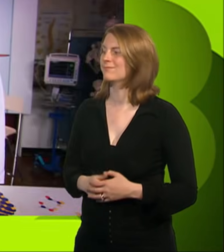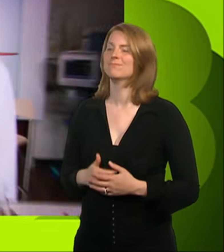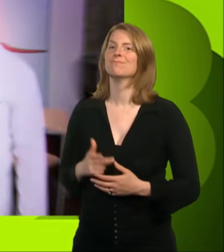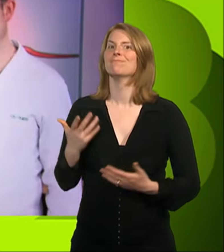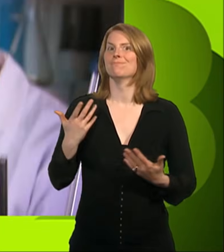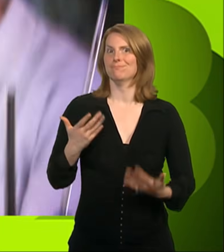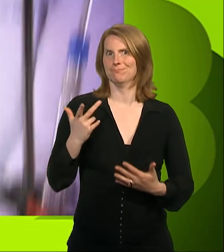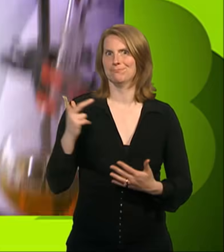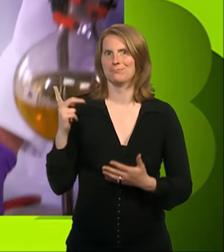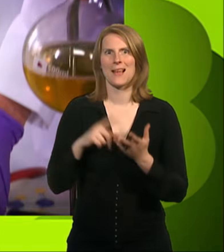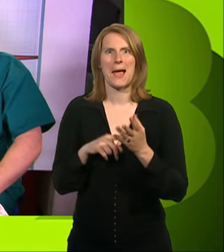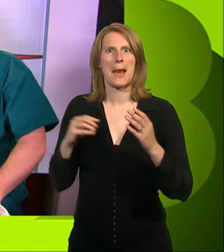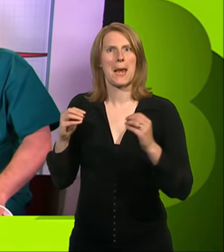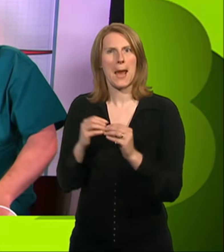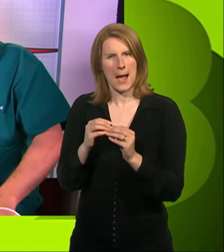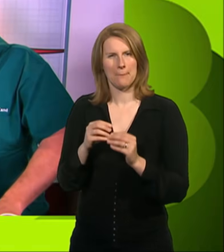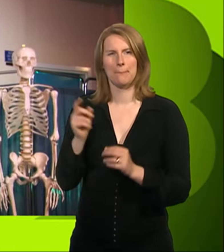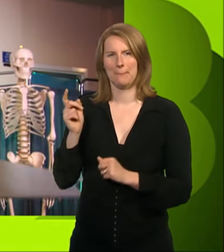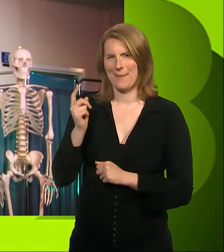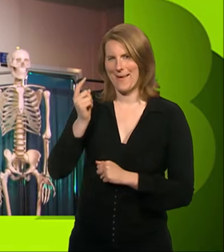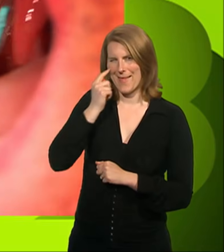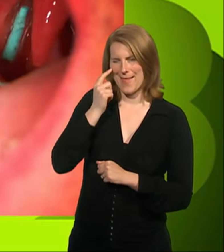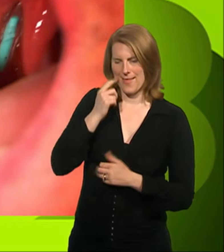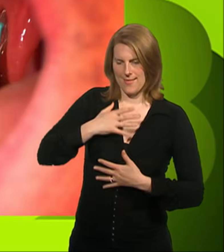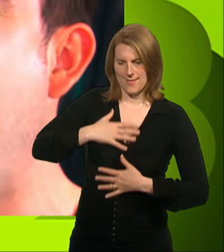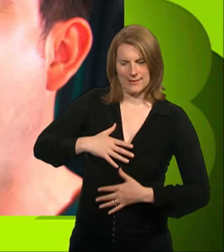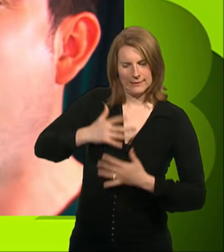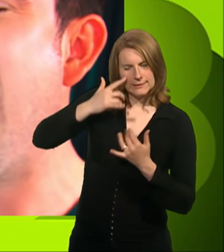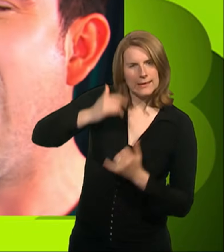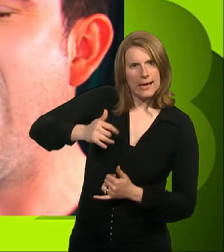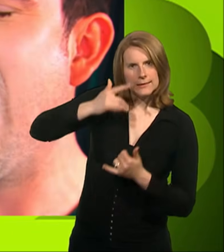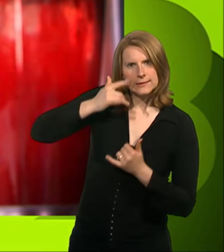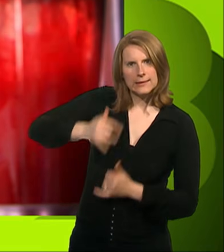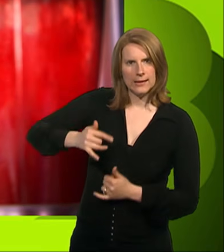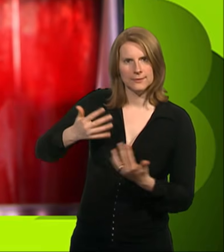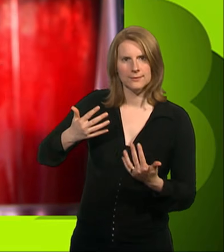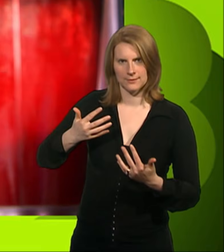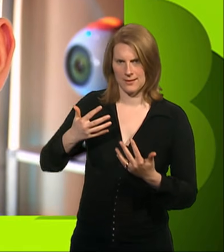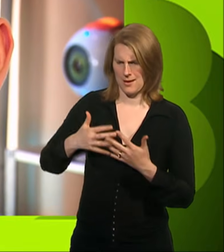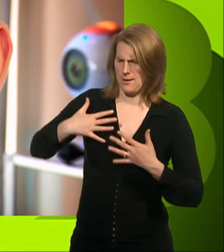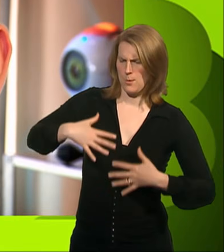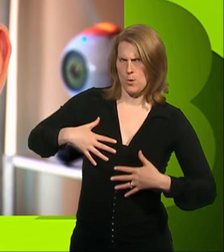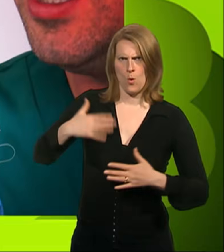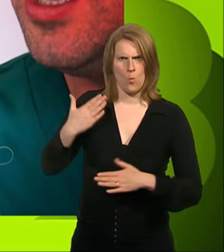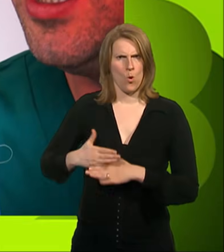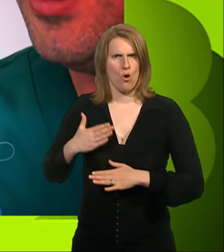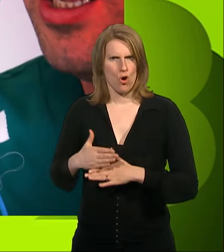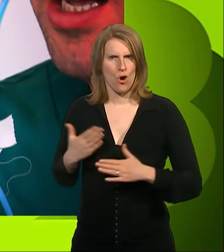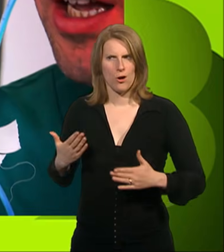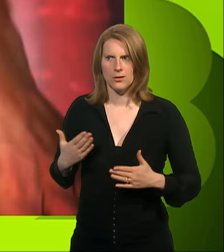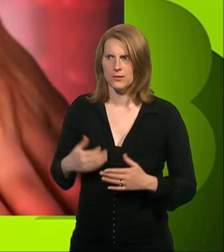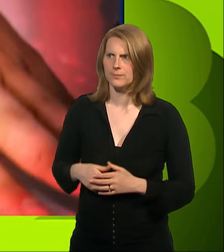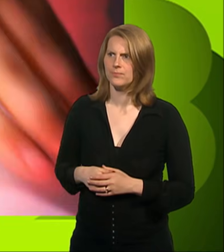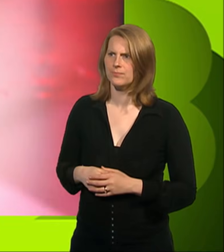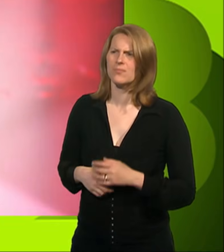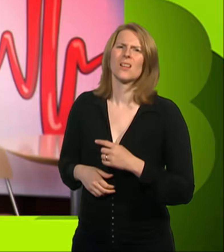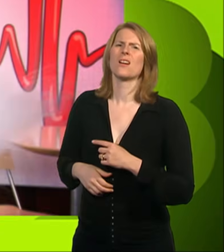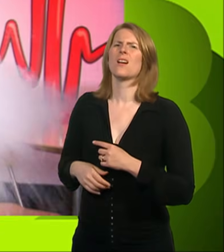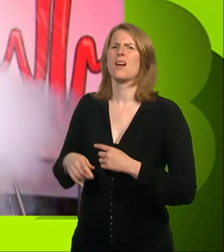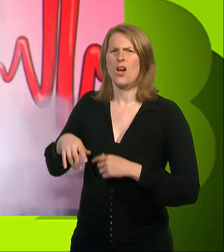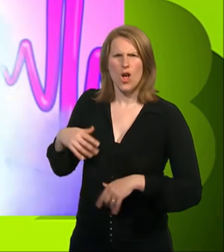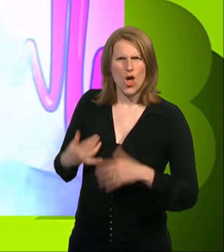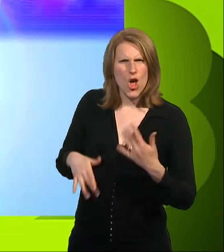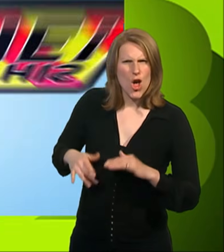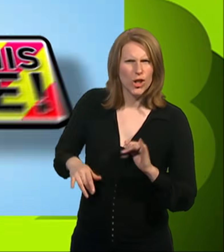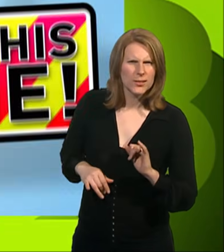And now we're heading to our lab, where we're going to put our bodies to the test to show you how your body works. That really